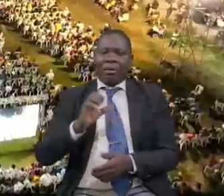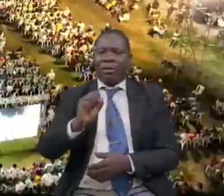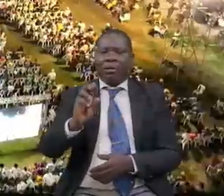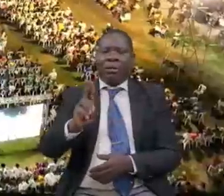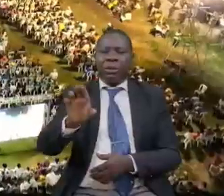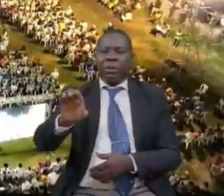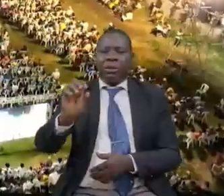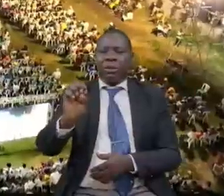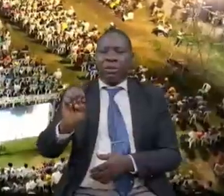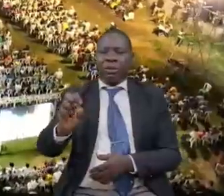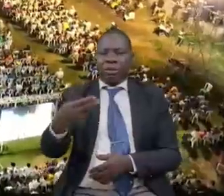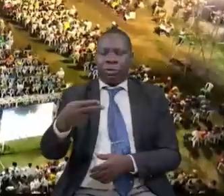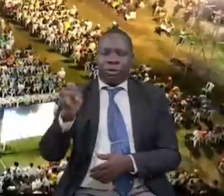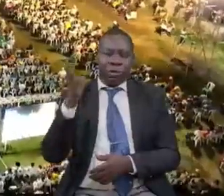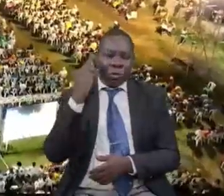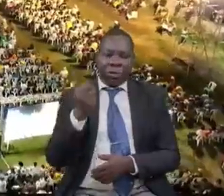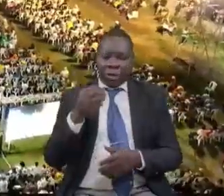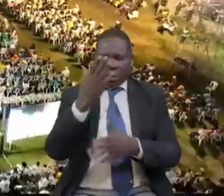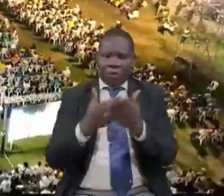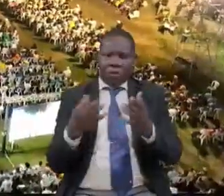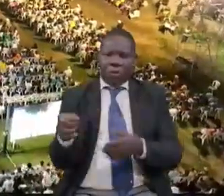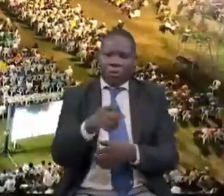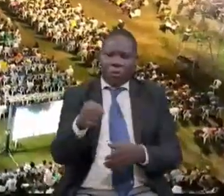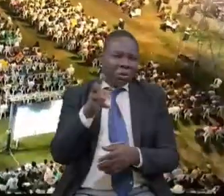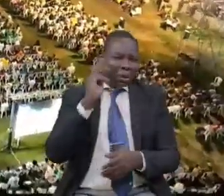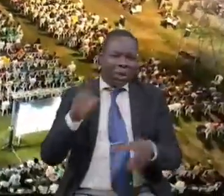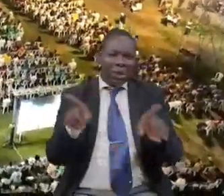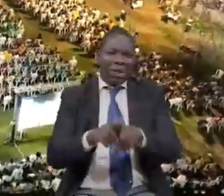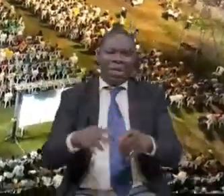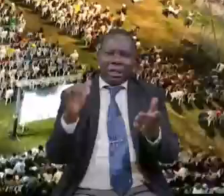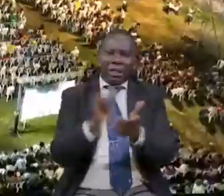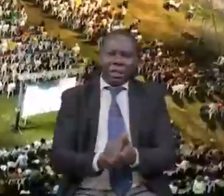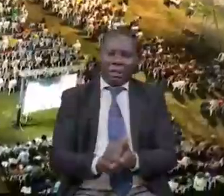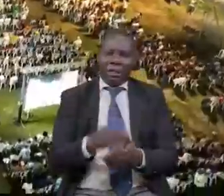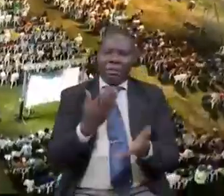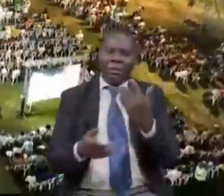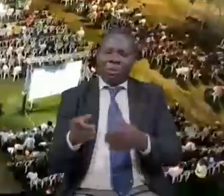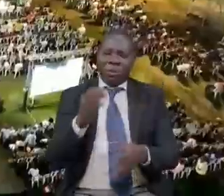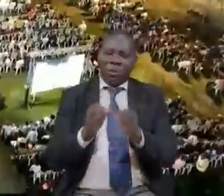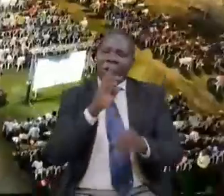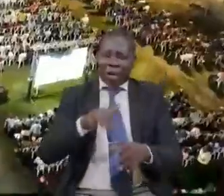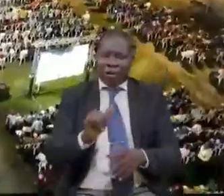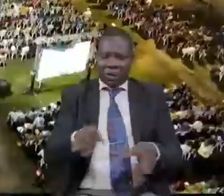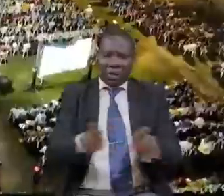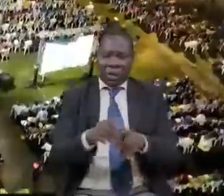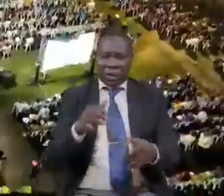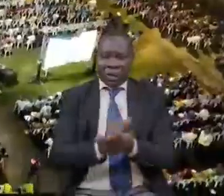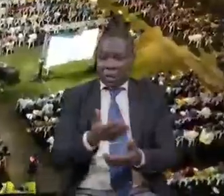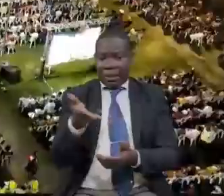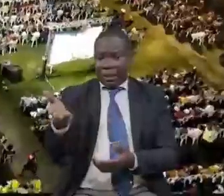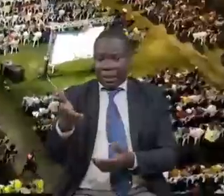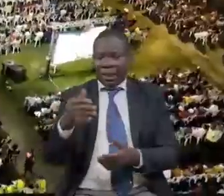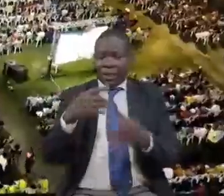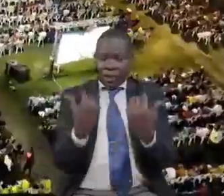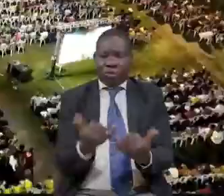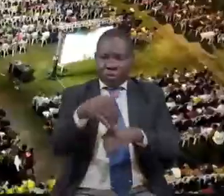you. He said you were like that. And maybe you are still like that there. Tonight, a change will come in your